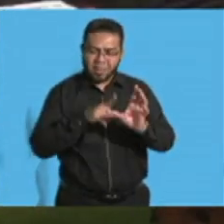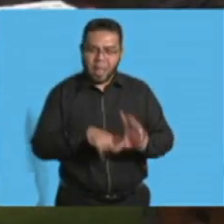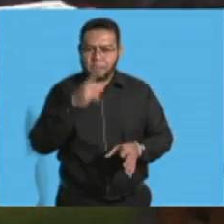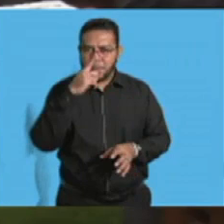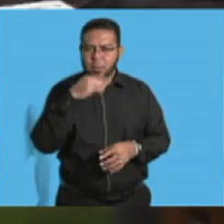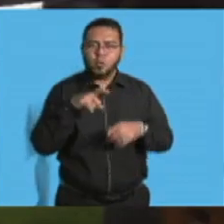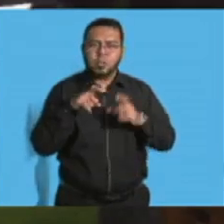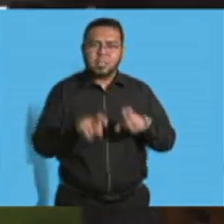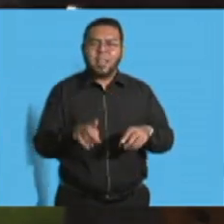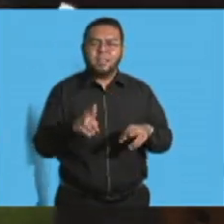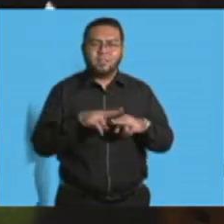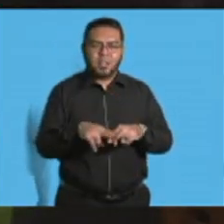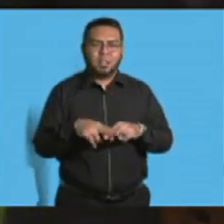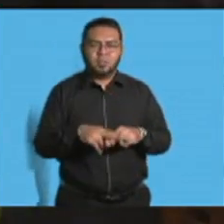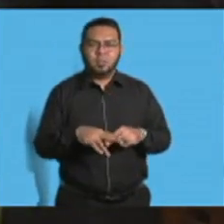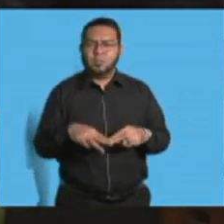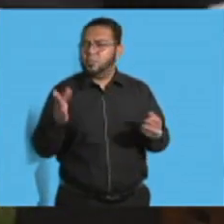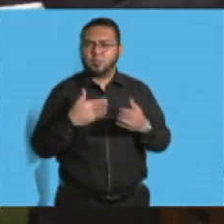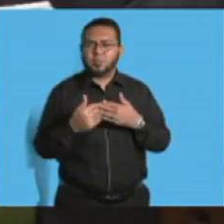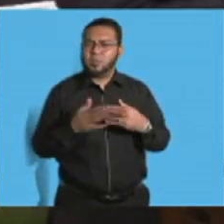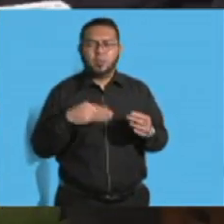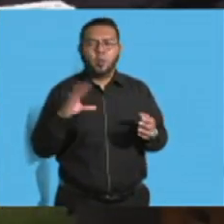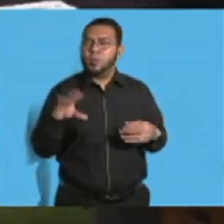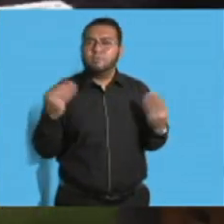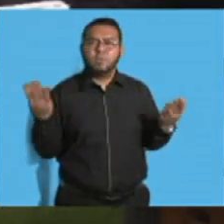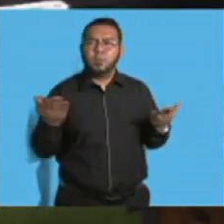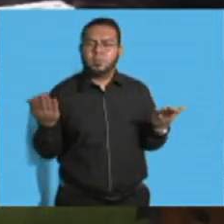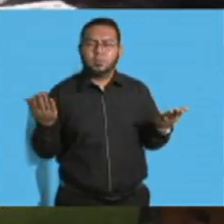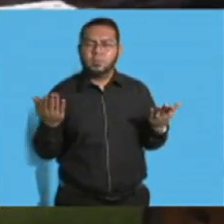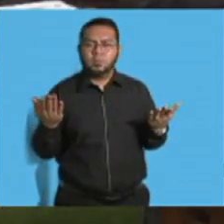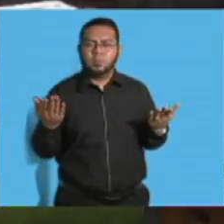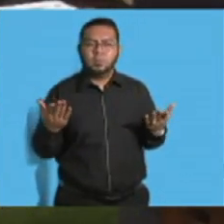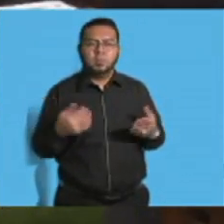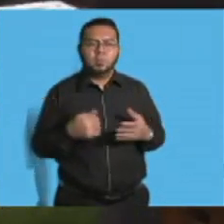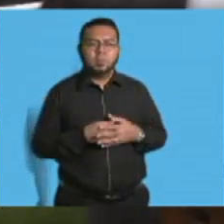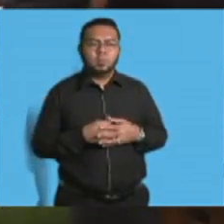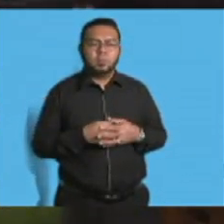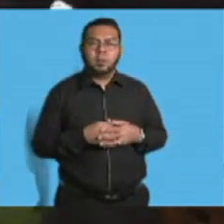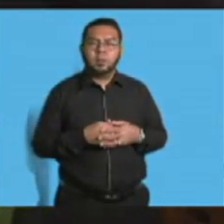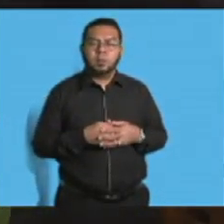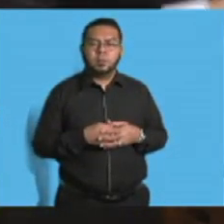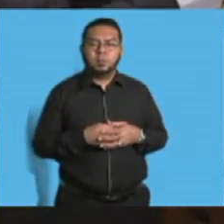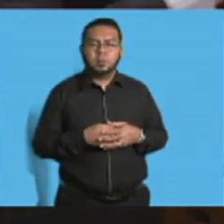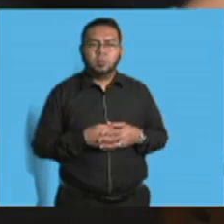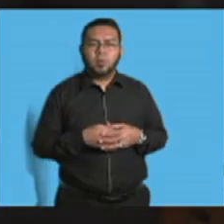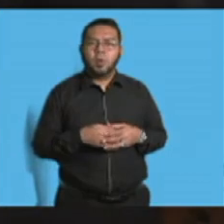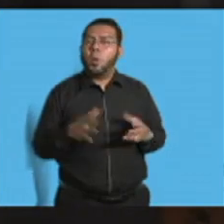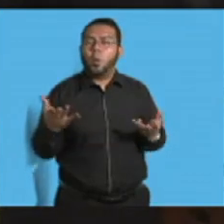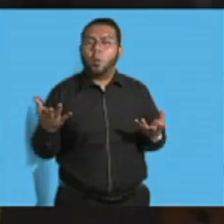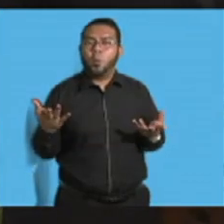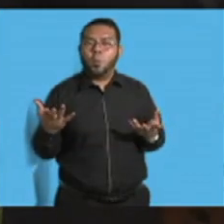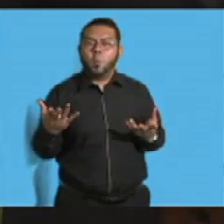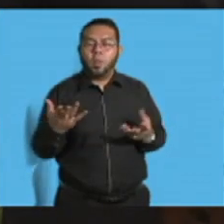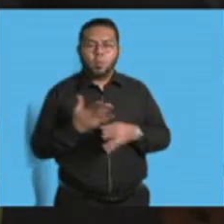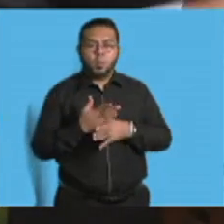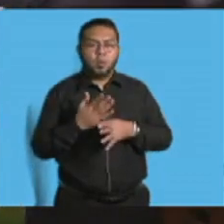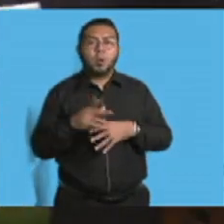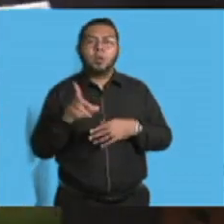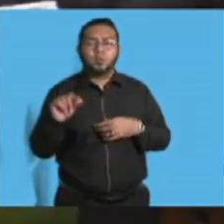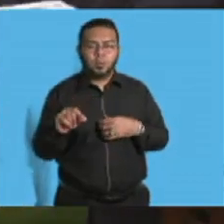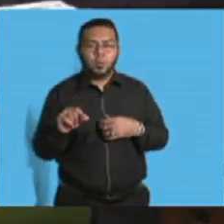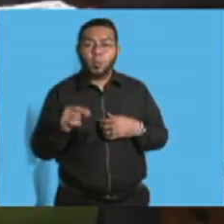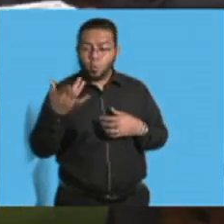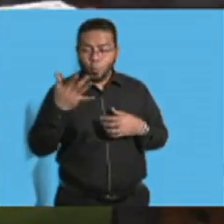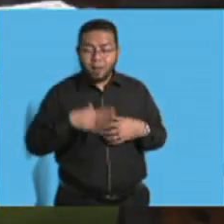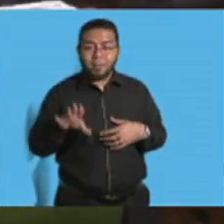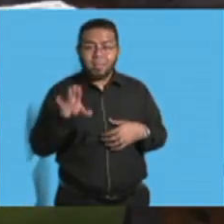Fiji, irrespective of where they come from, irrespective of their province, irrespective of denomination, of their religion. Because we